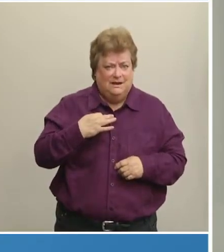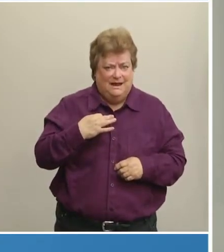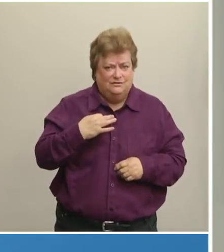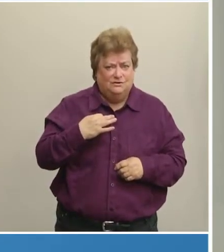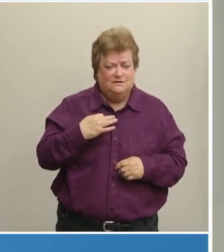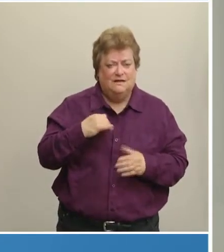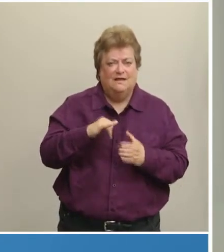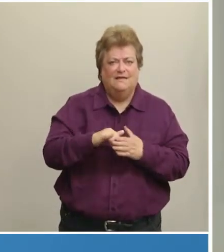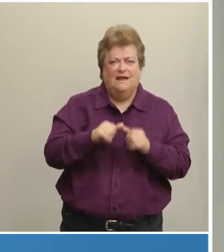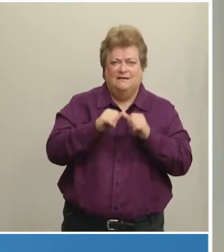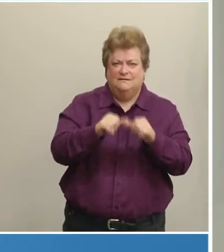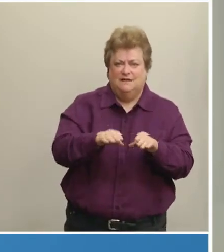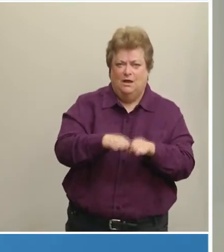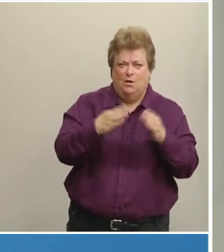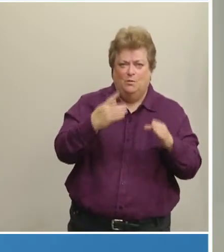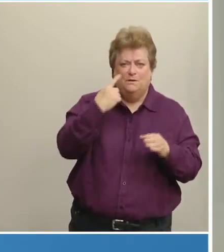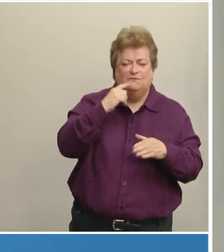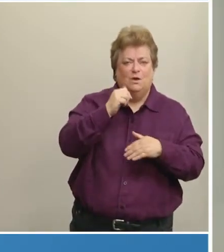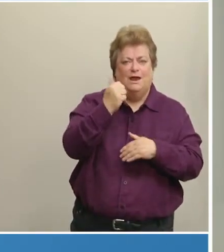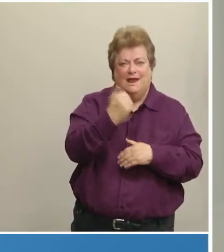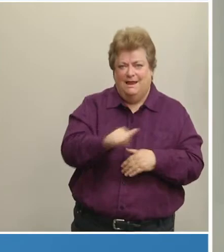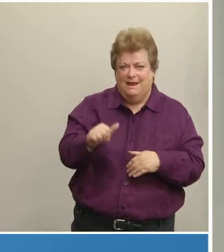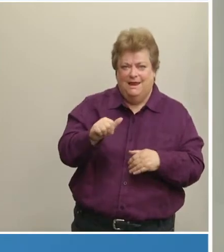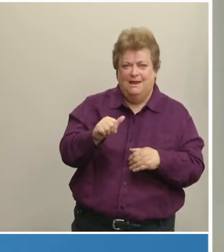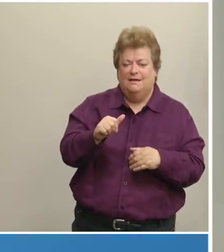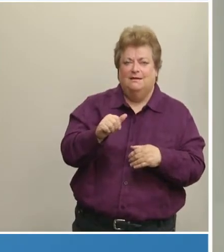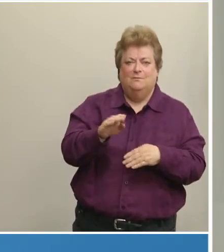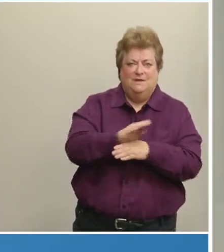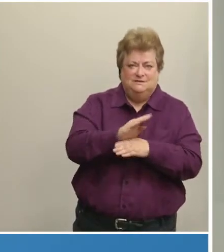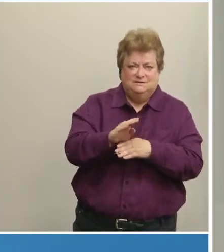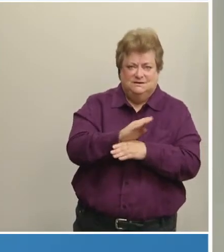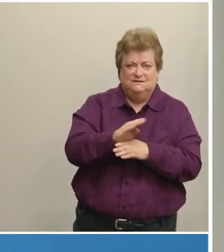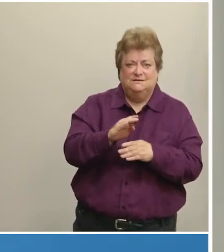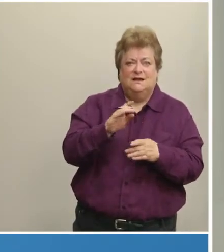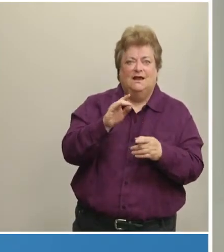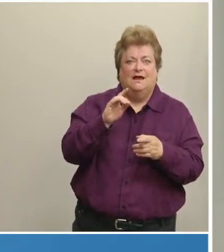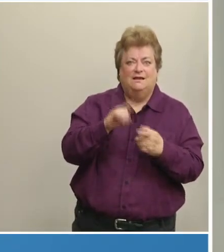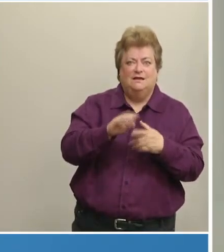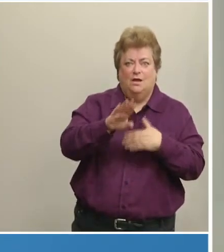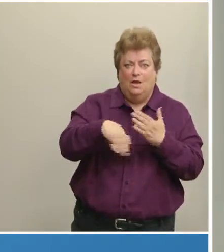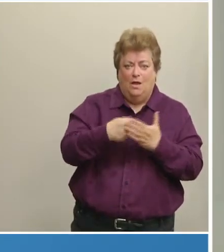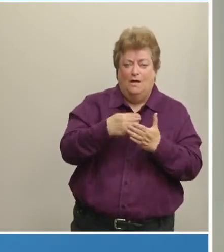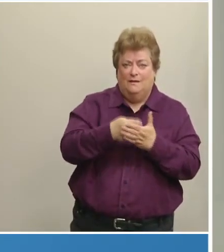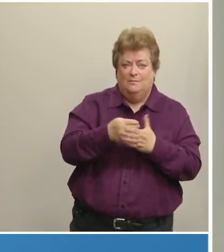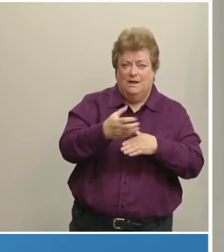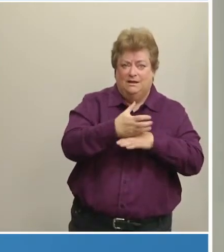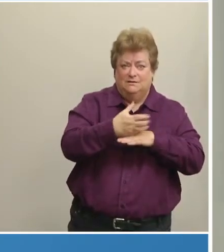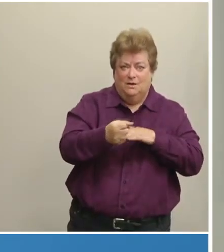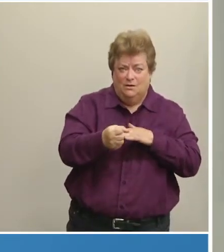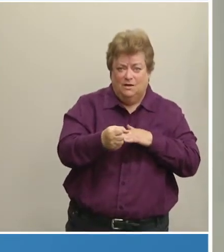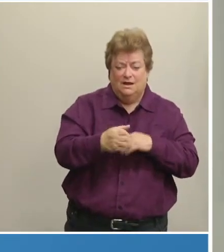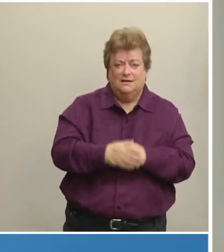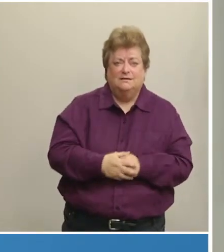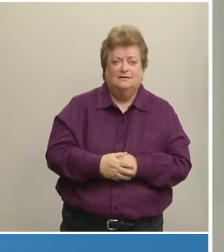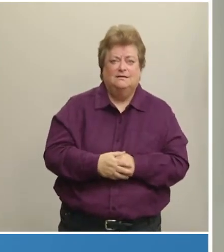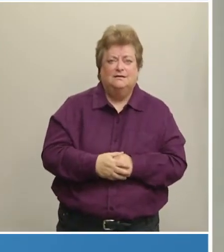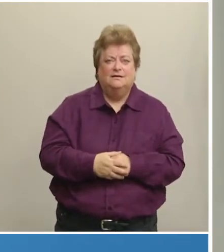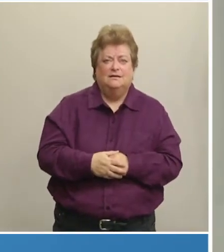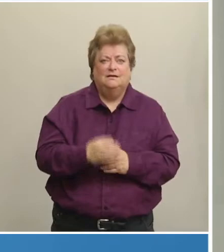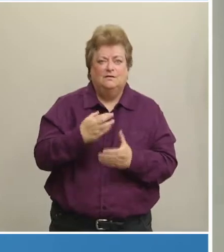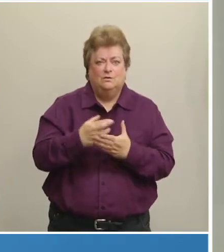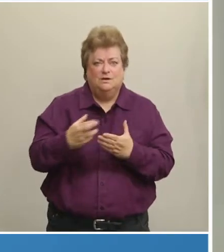will remain open to any eligible establishment until all funds are exhausted. So resources available to